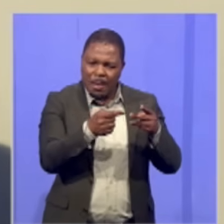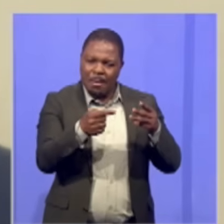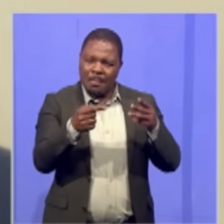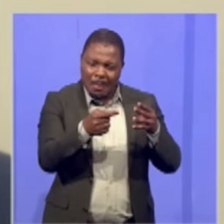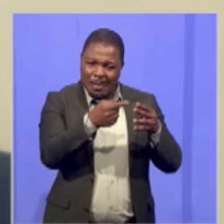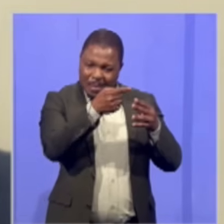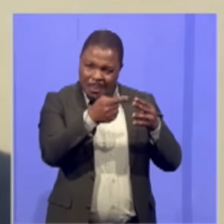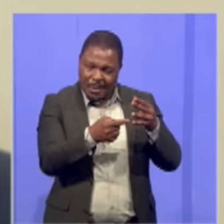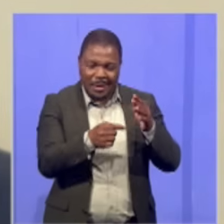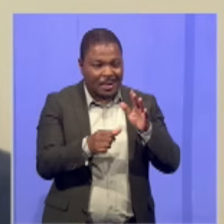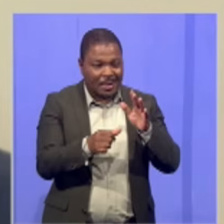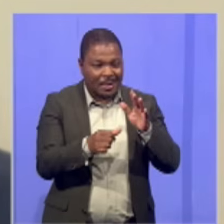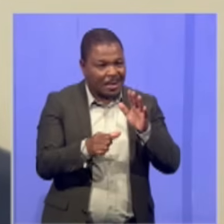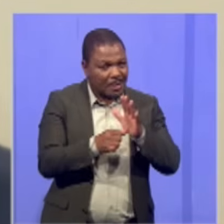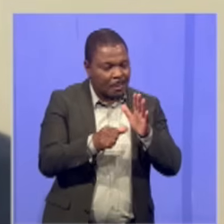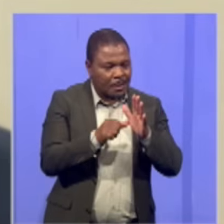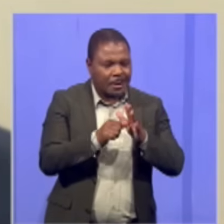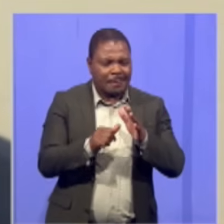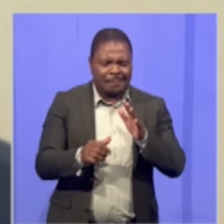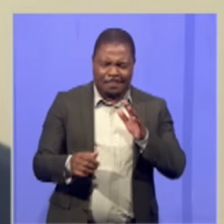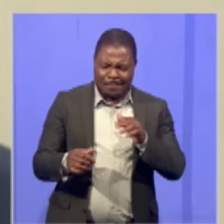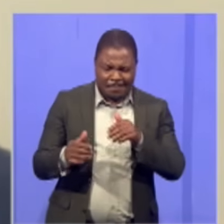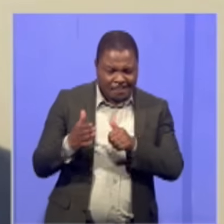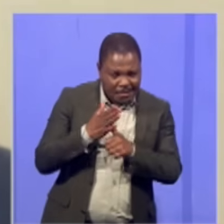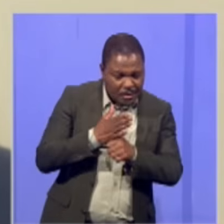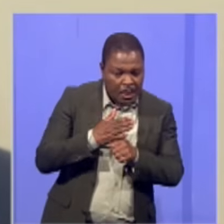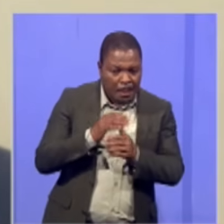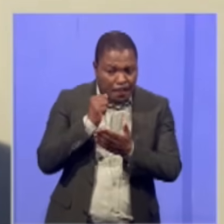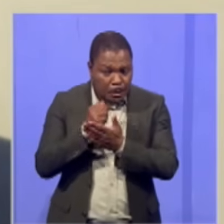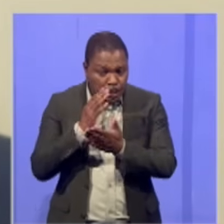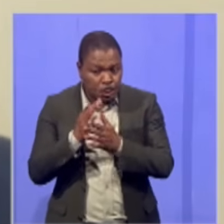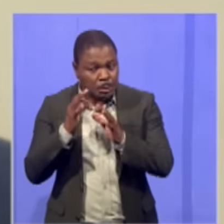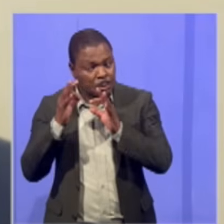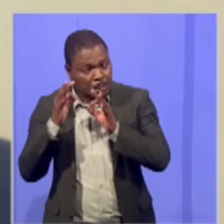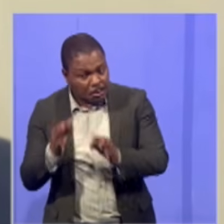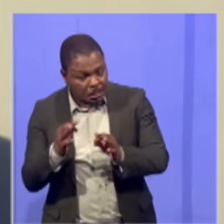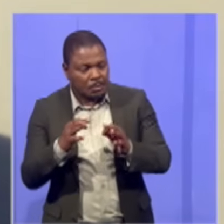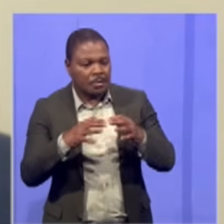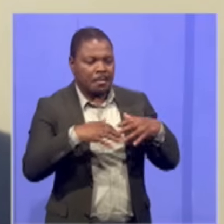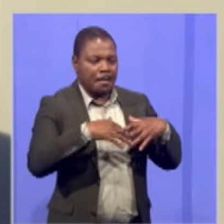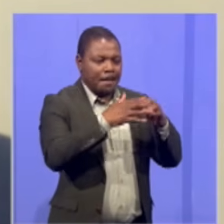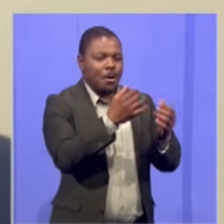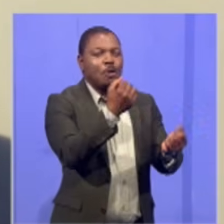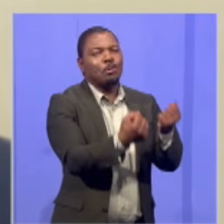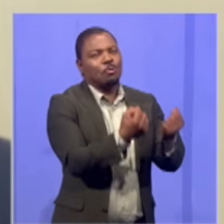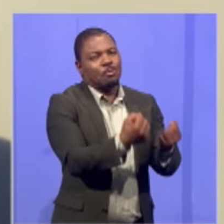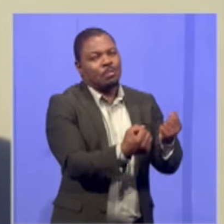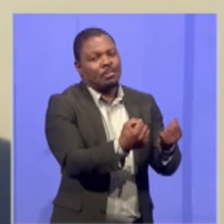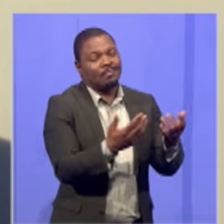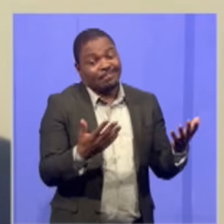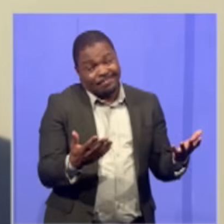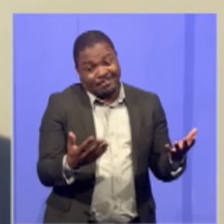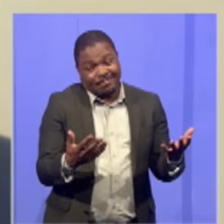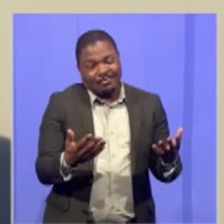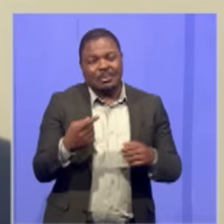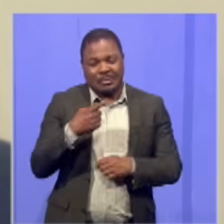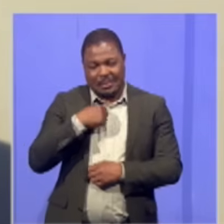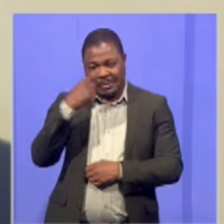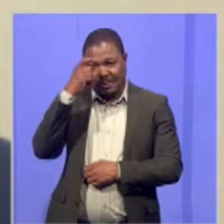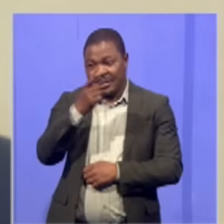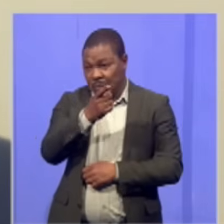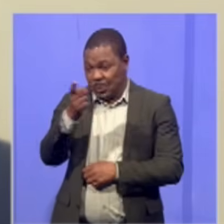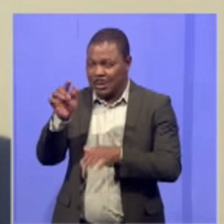leng hore ho tlamehile hore ka nnete di netefatswe pele dinyewe di dula jwale ke nana baahi